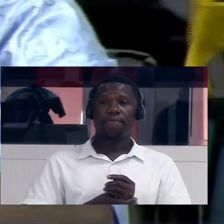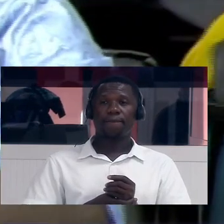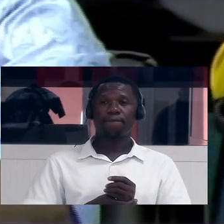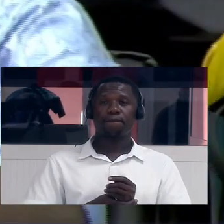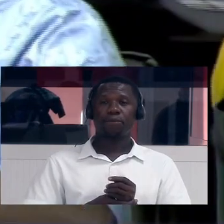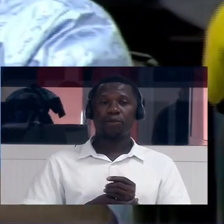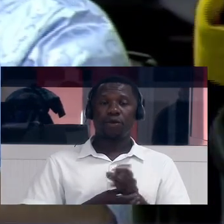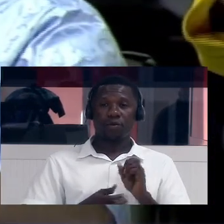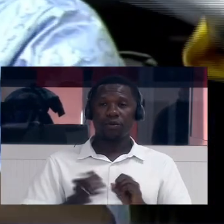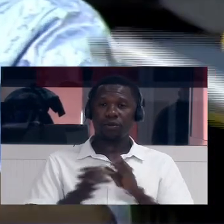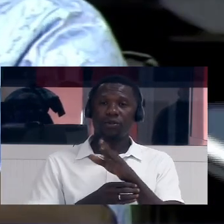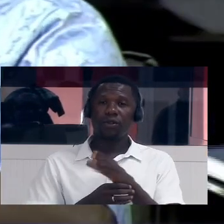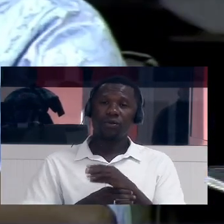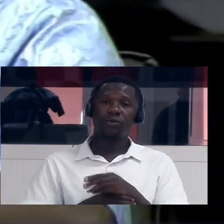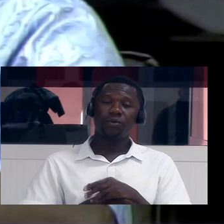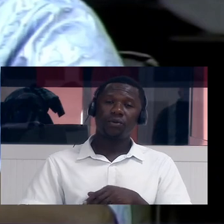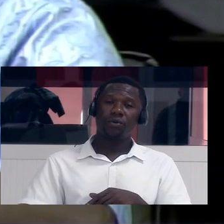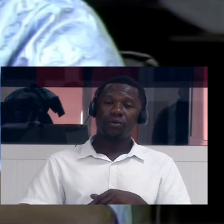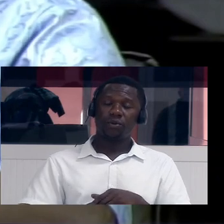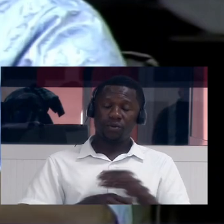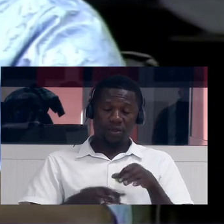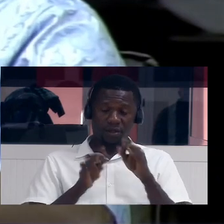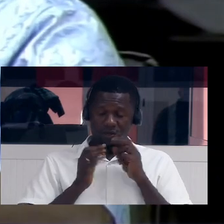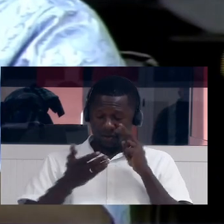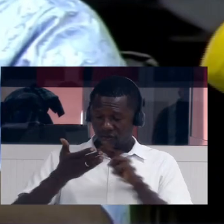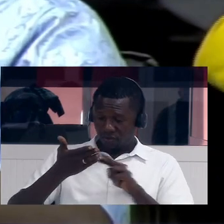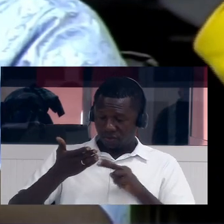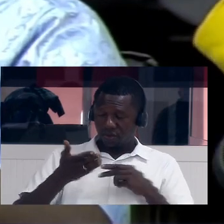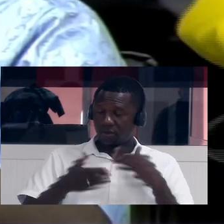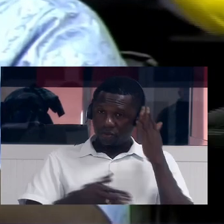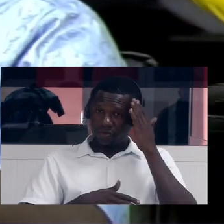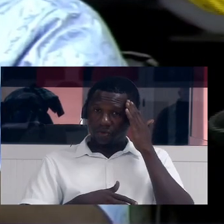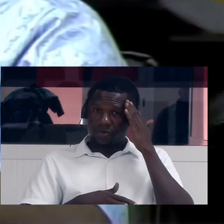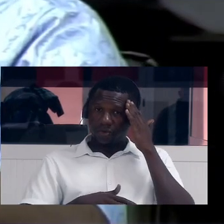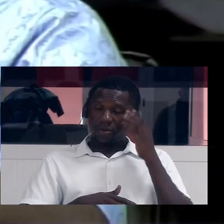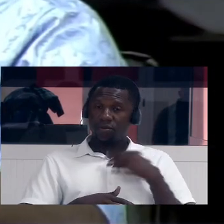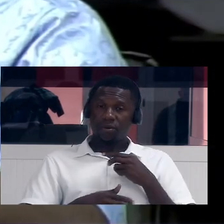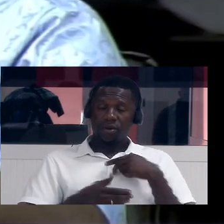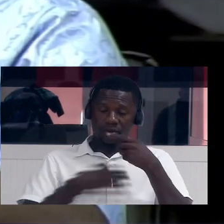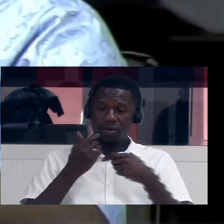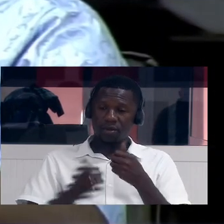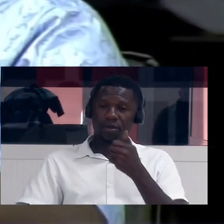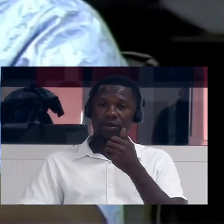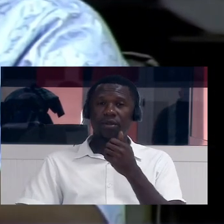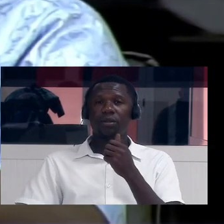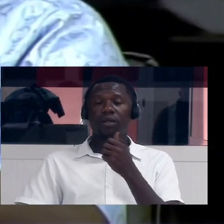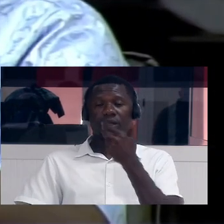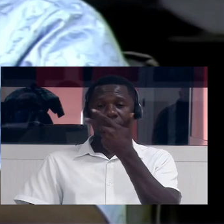Do take a look at it and let us know. I am referring to Exhibit 83